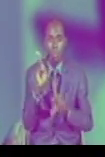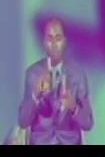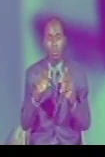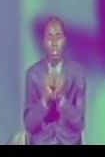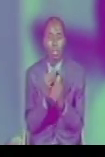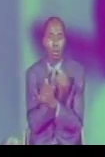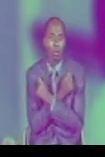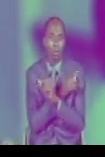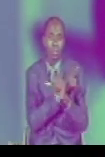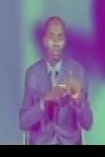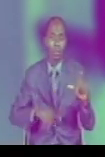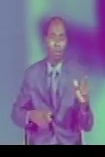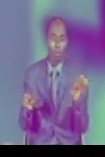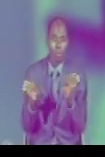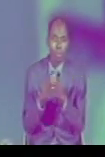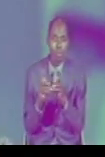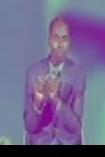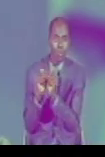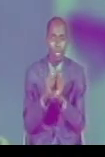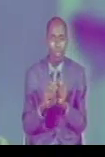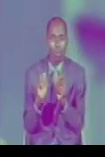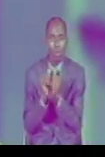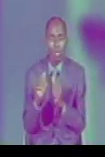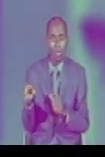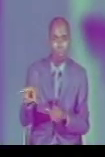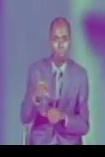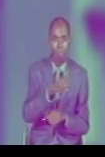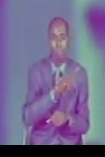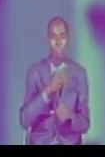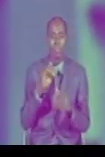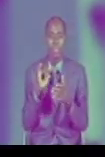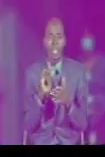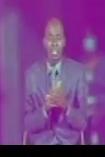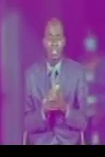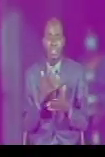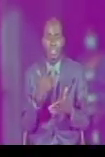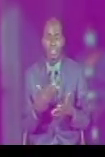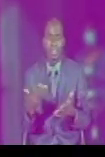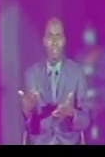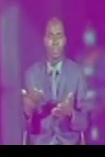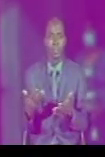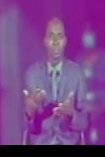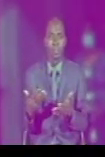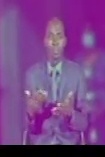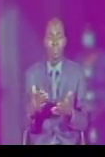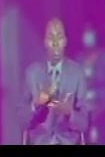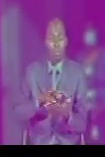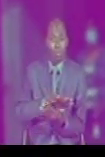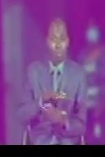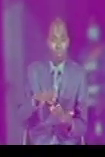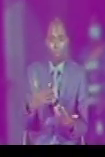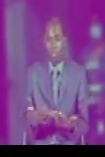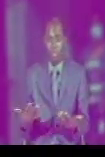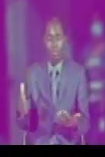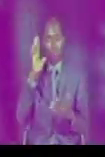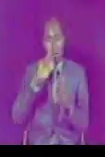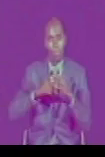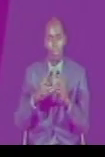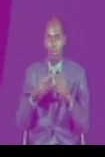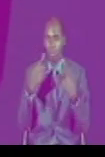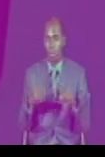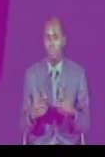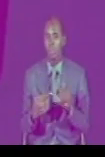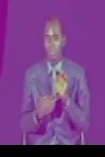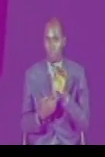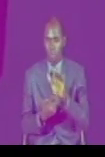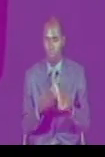gather together with them a lot of things that you couldn't get by yourself. Those things will begin to happen to you. Let me show you